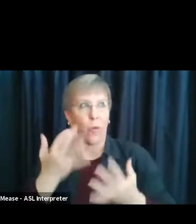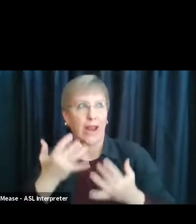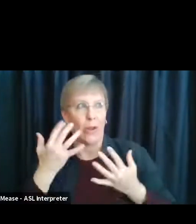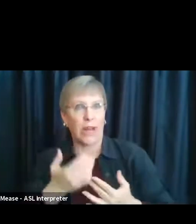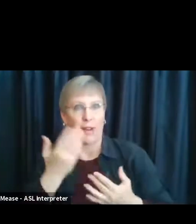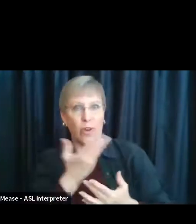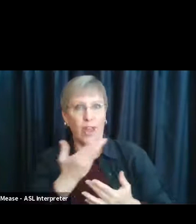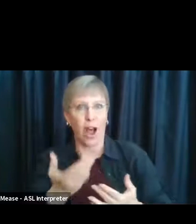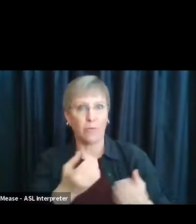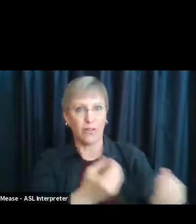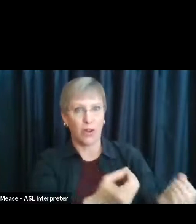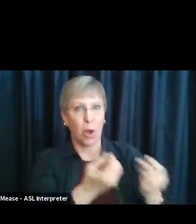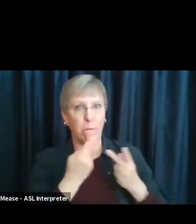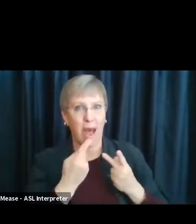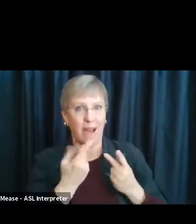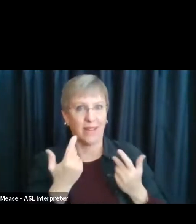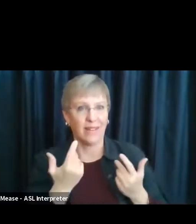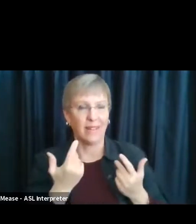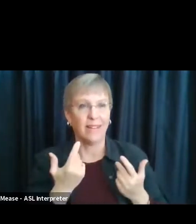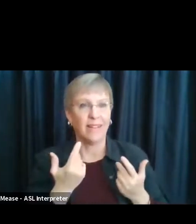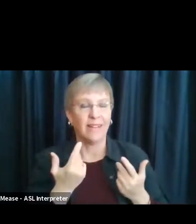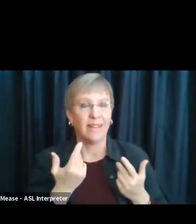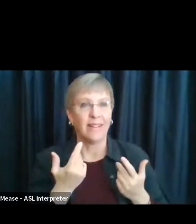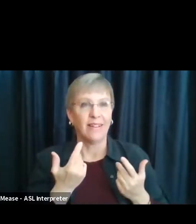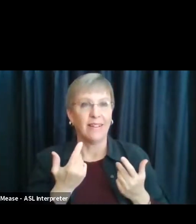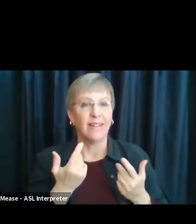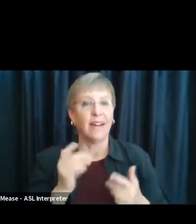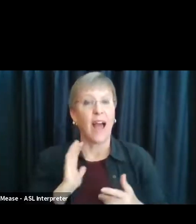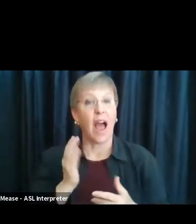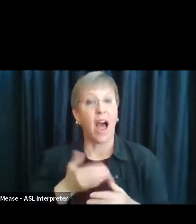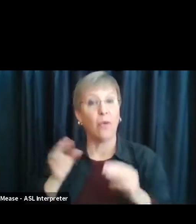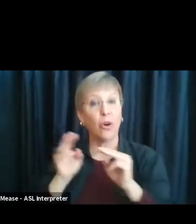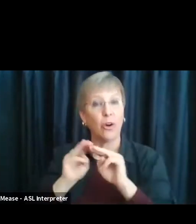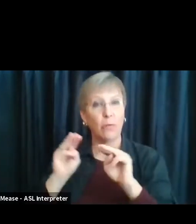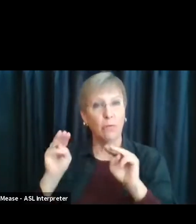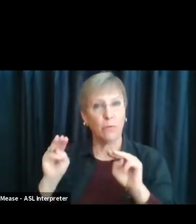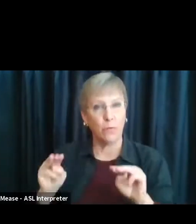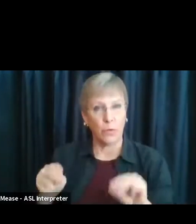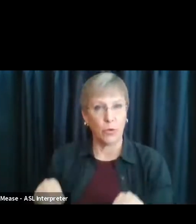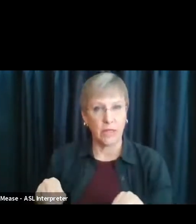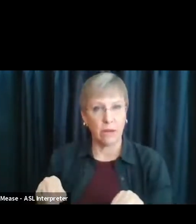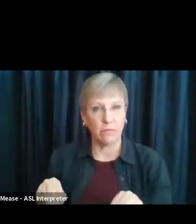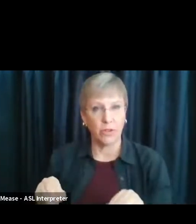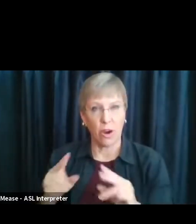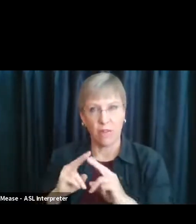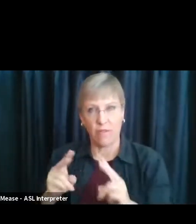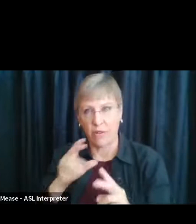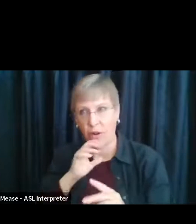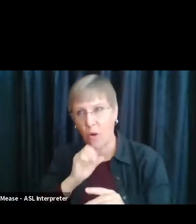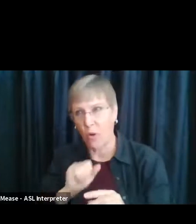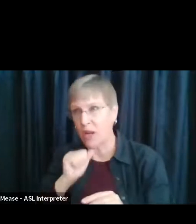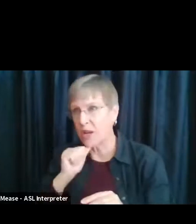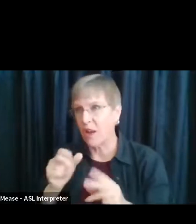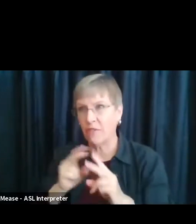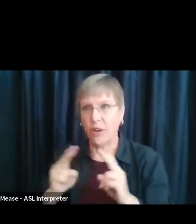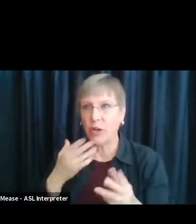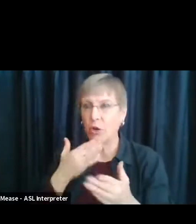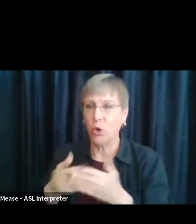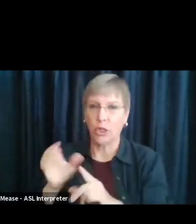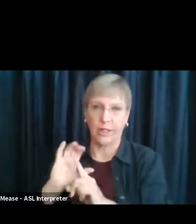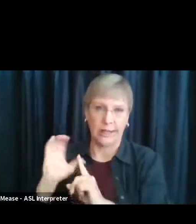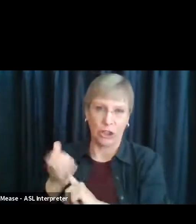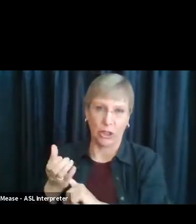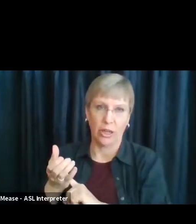objects to come back. Our museums are very old and not in very good